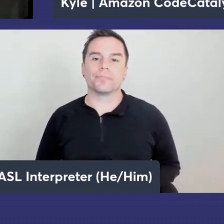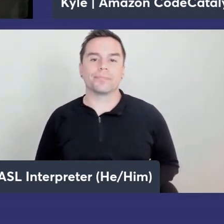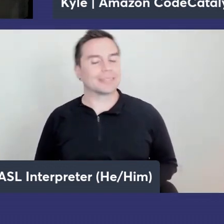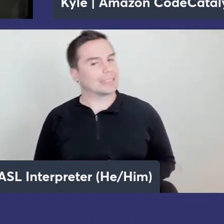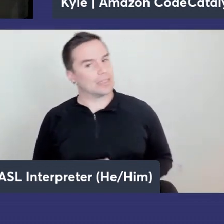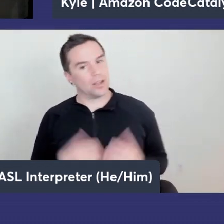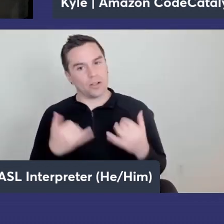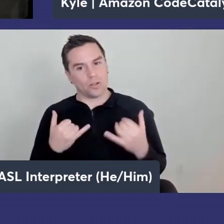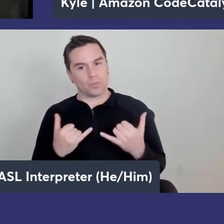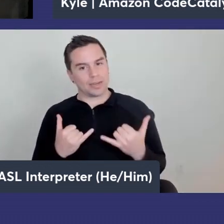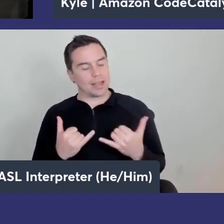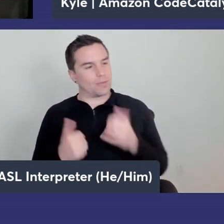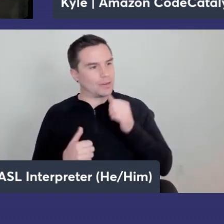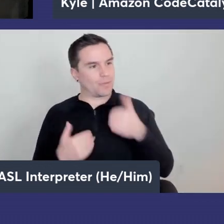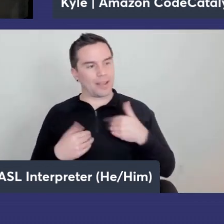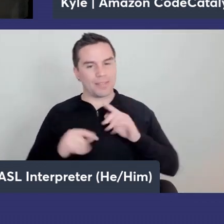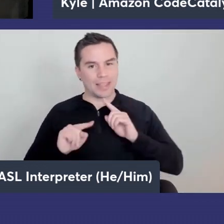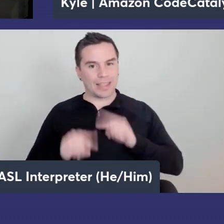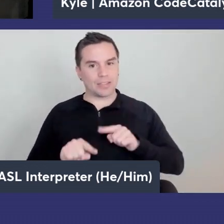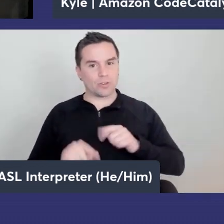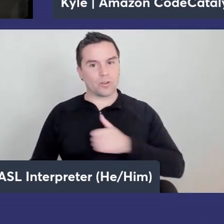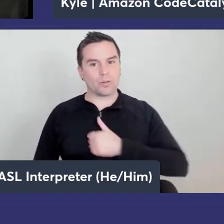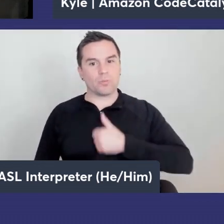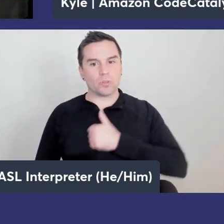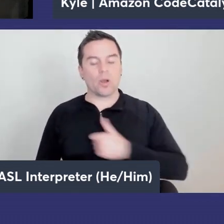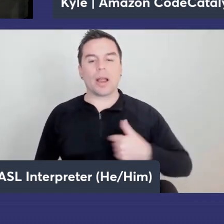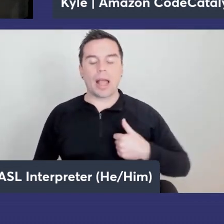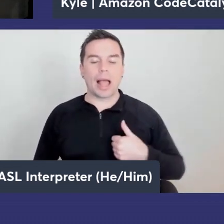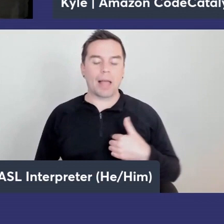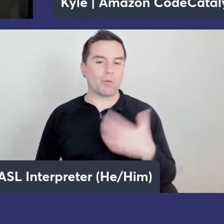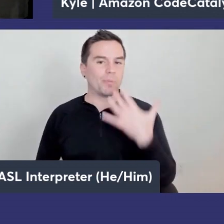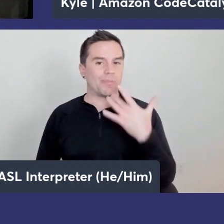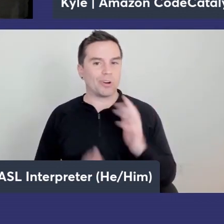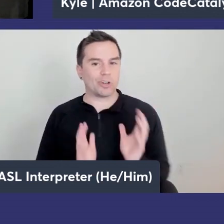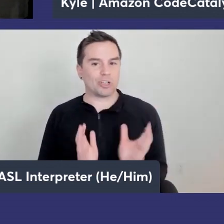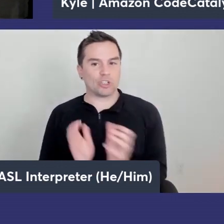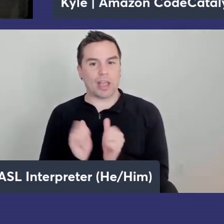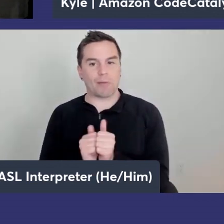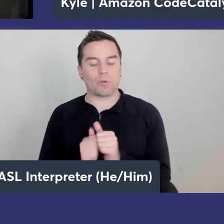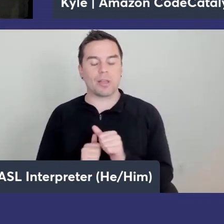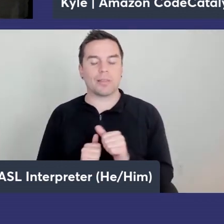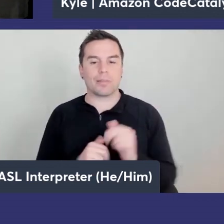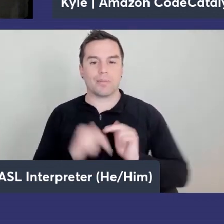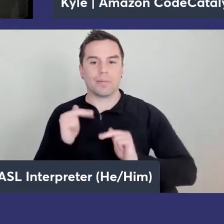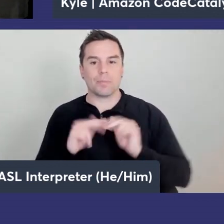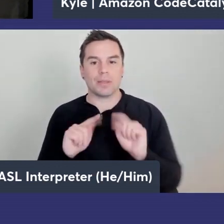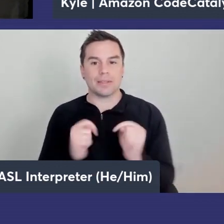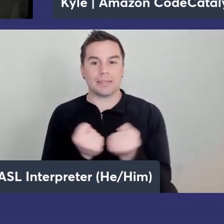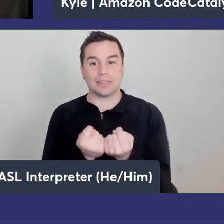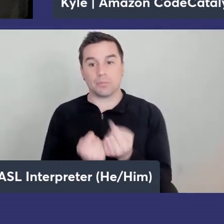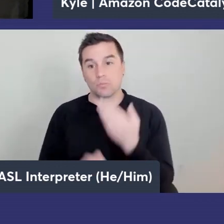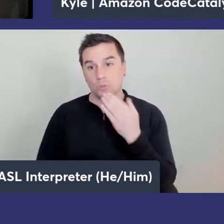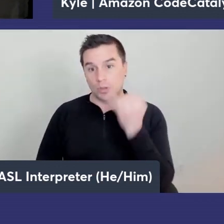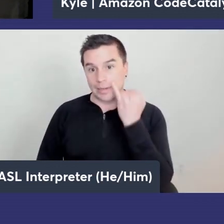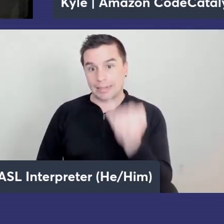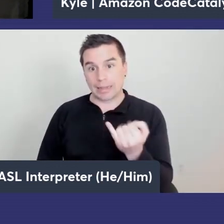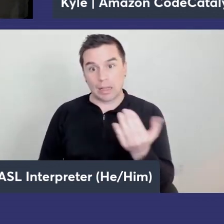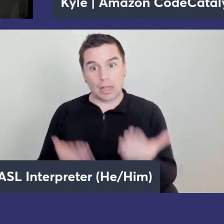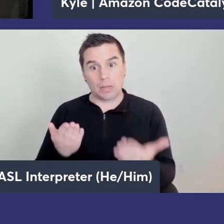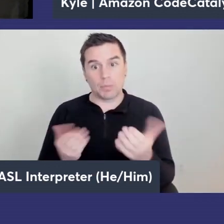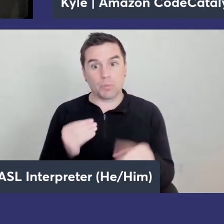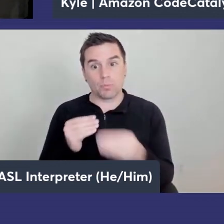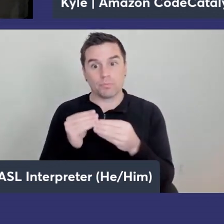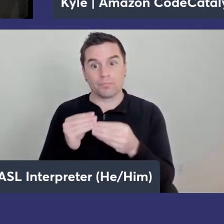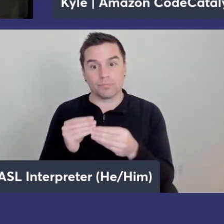answer. Unfortunately, I'd like to chat with the build team though. That's definitely a good idea. We might, have to check. And if you can, Rudix